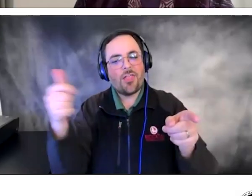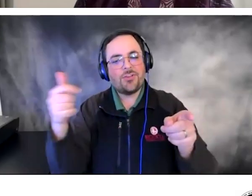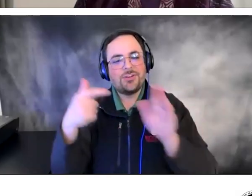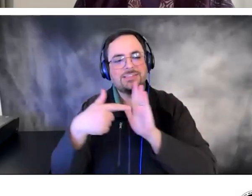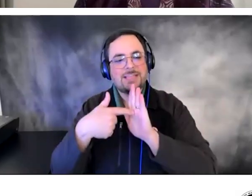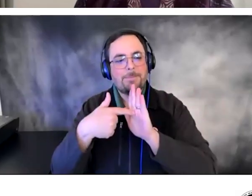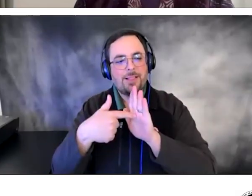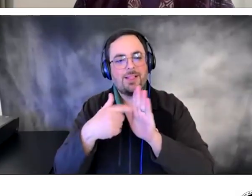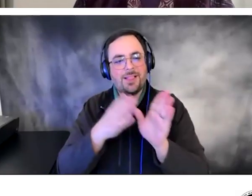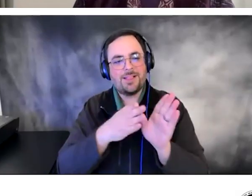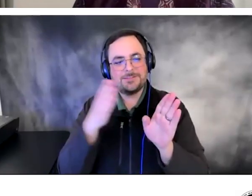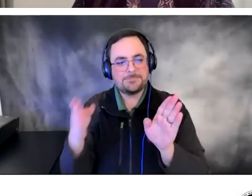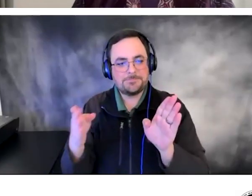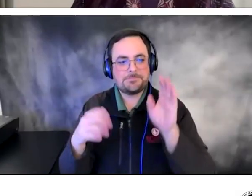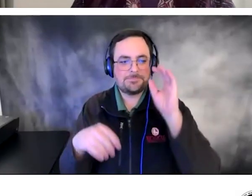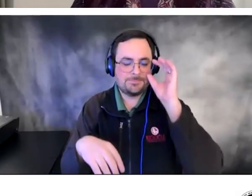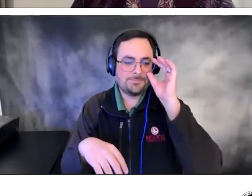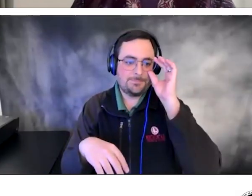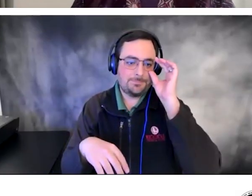page.